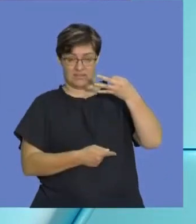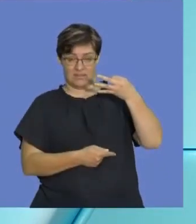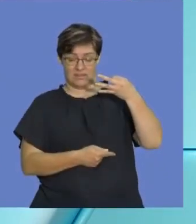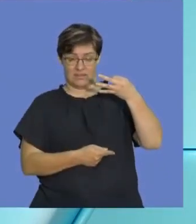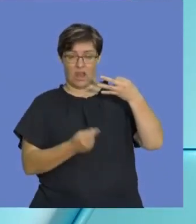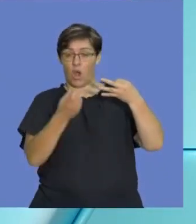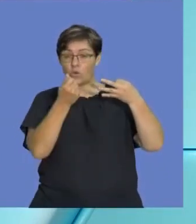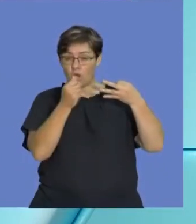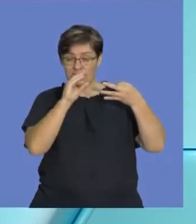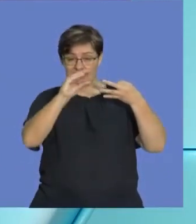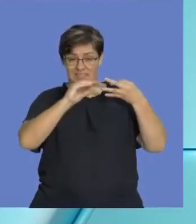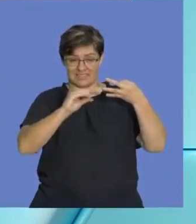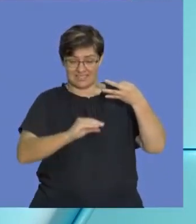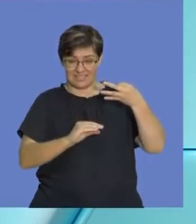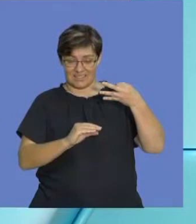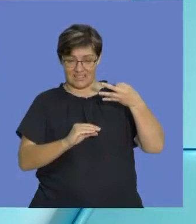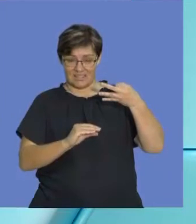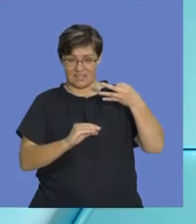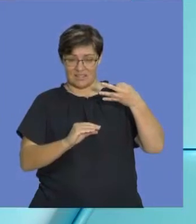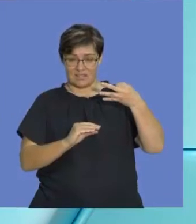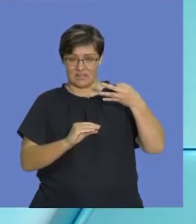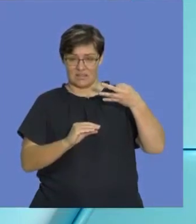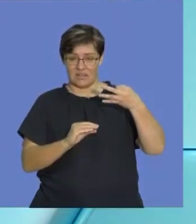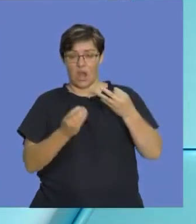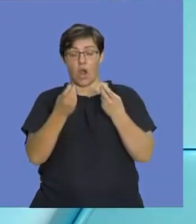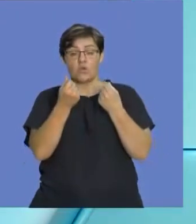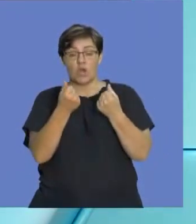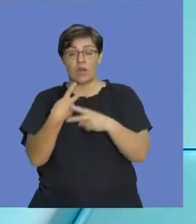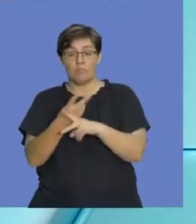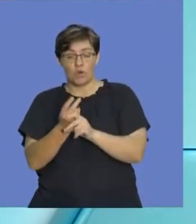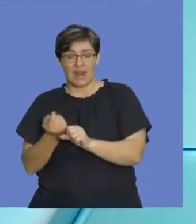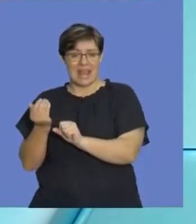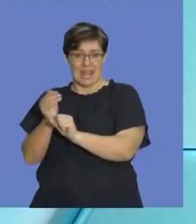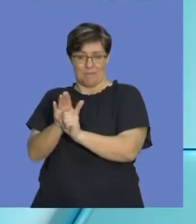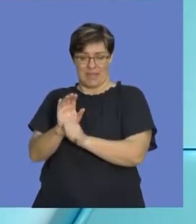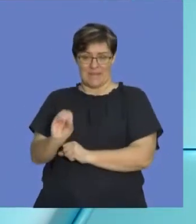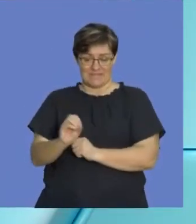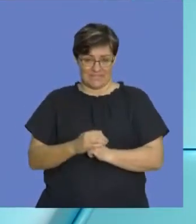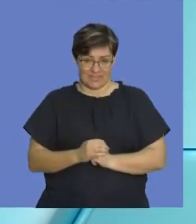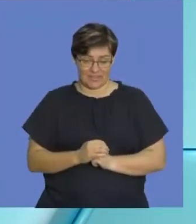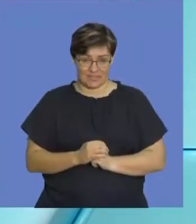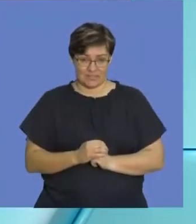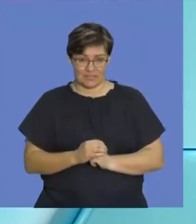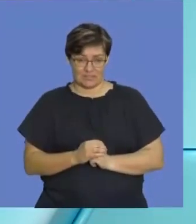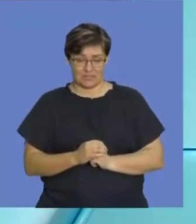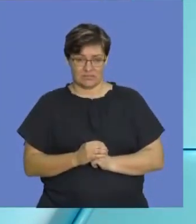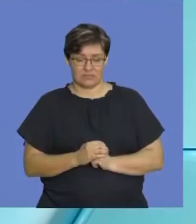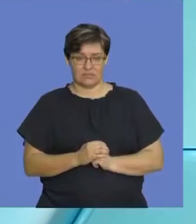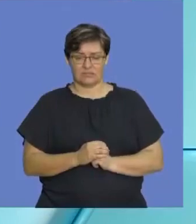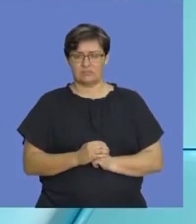components would impact on the actual cost of the product, right? So